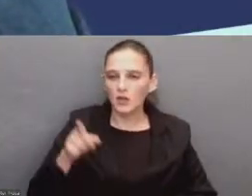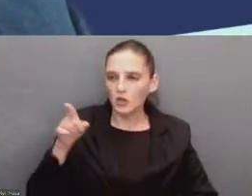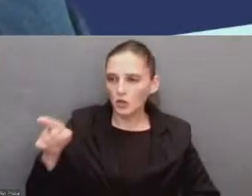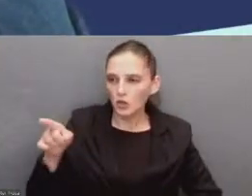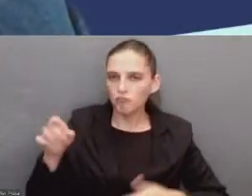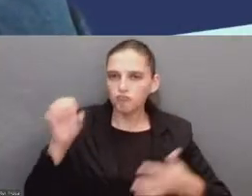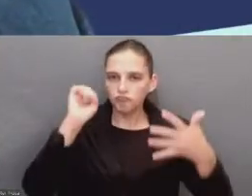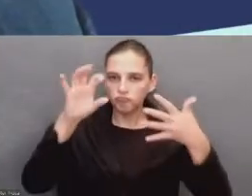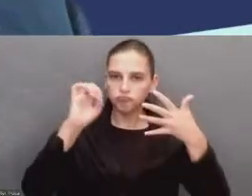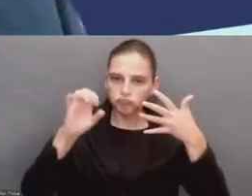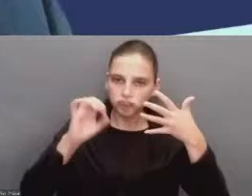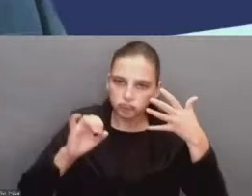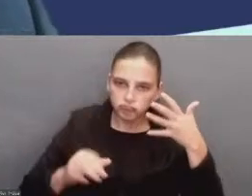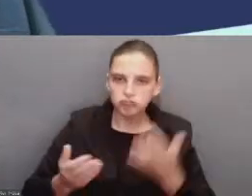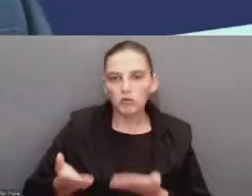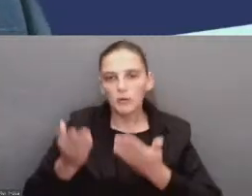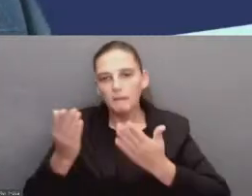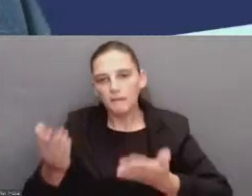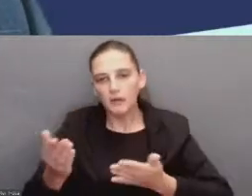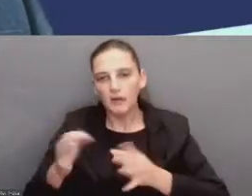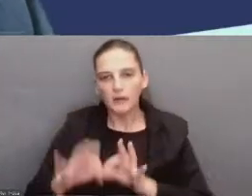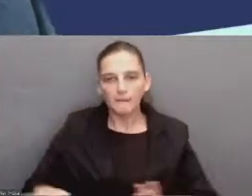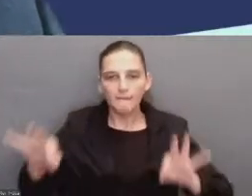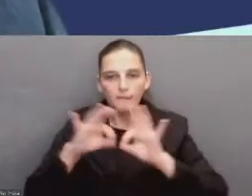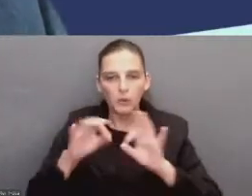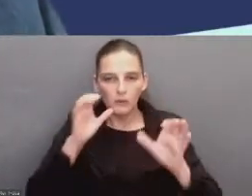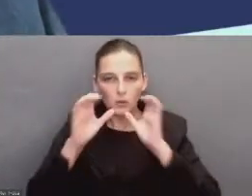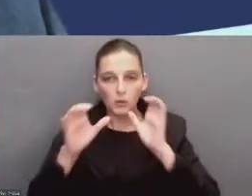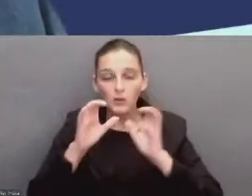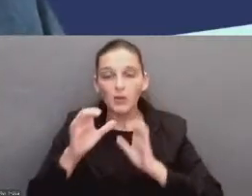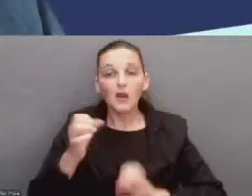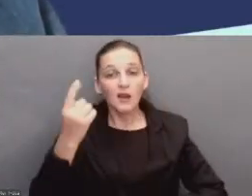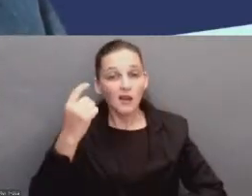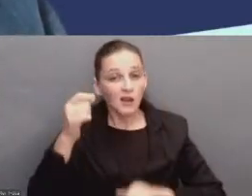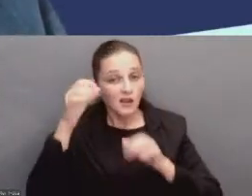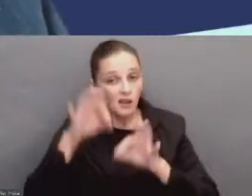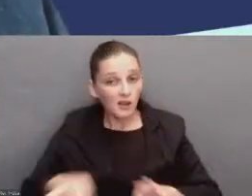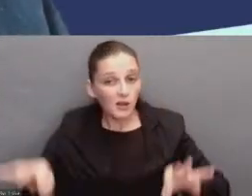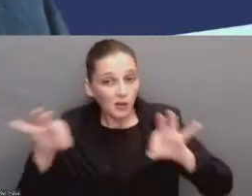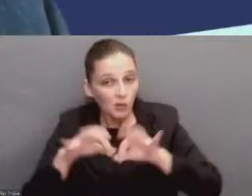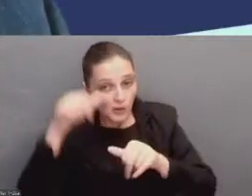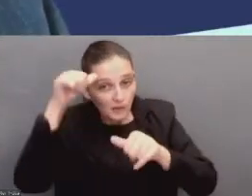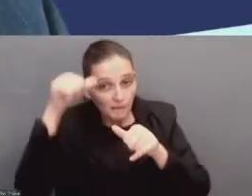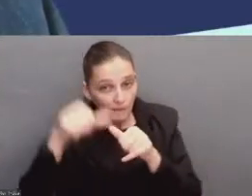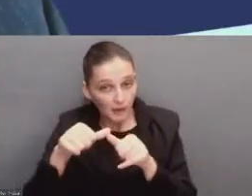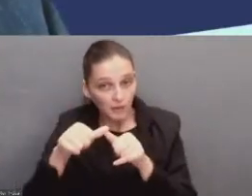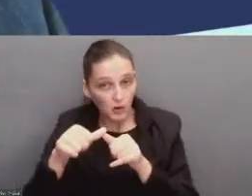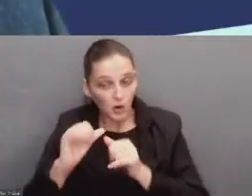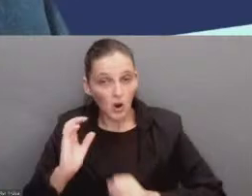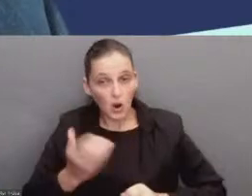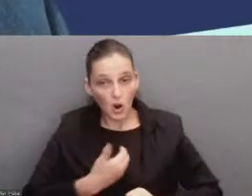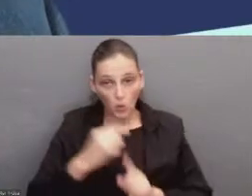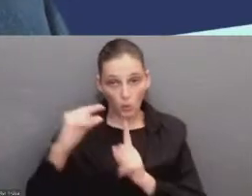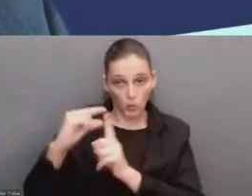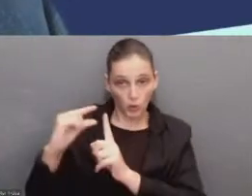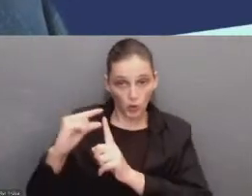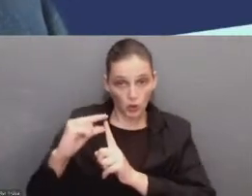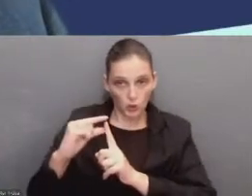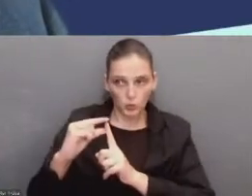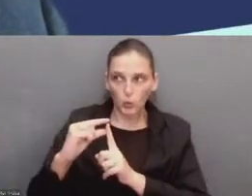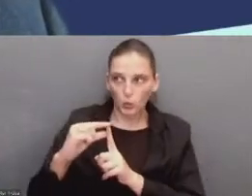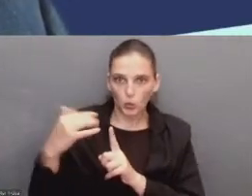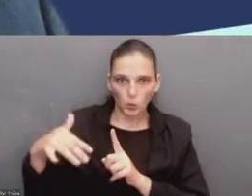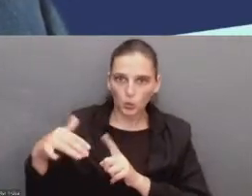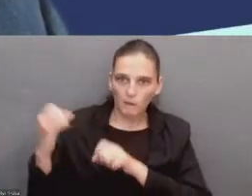how we need to communicate. But I think it's also important for us to realize that the words that we use are equally powerful and